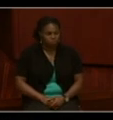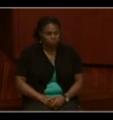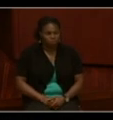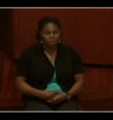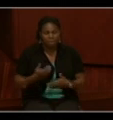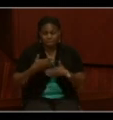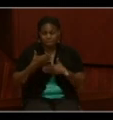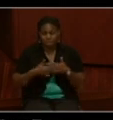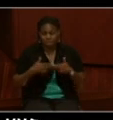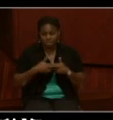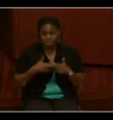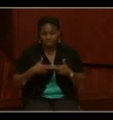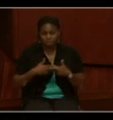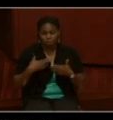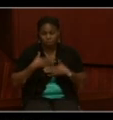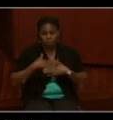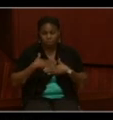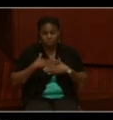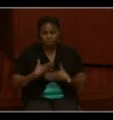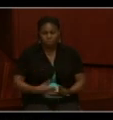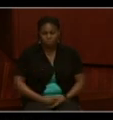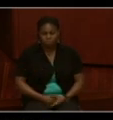Next slide, please.